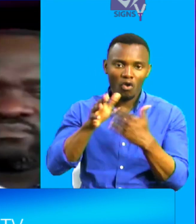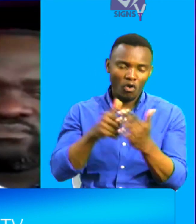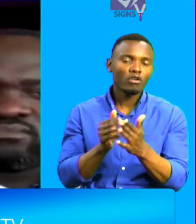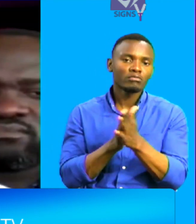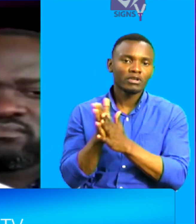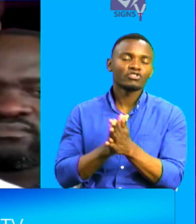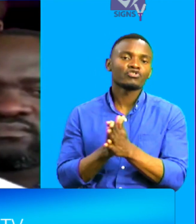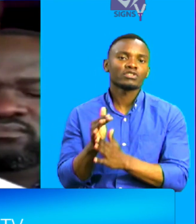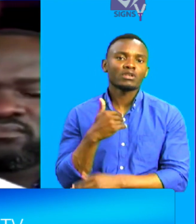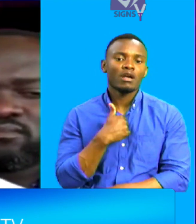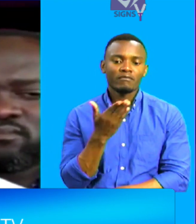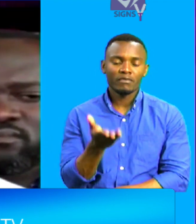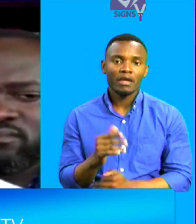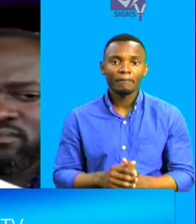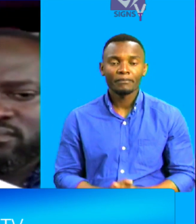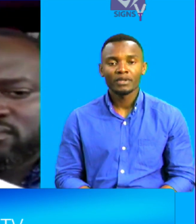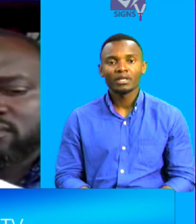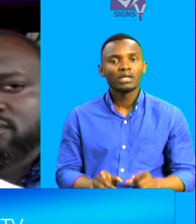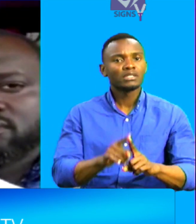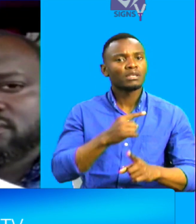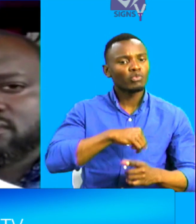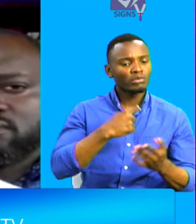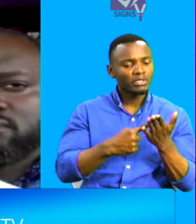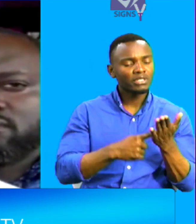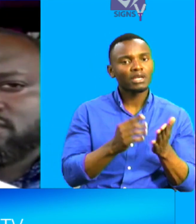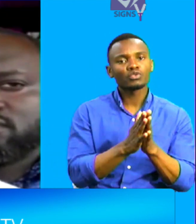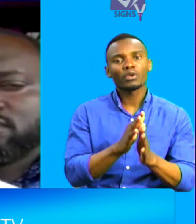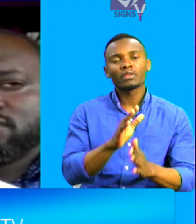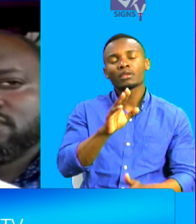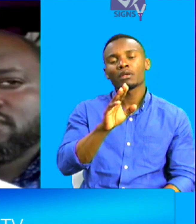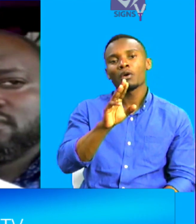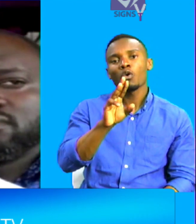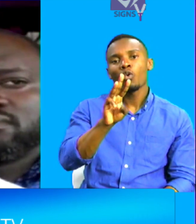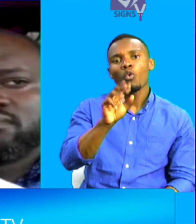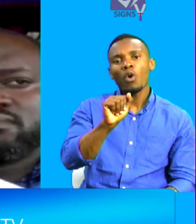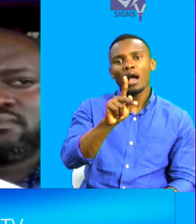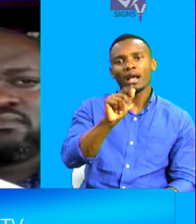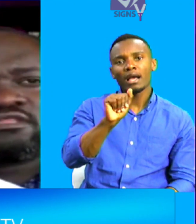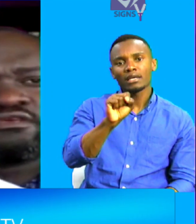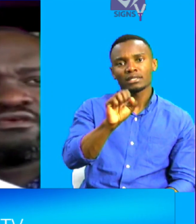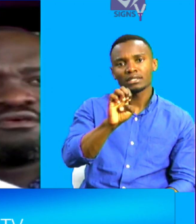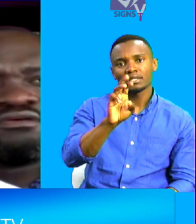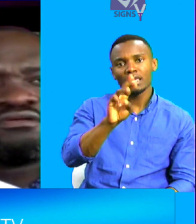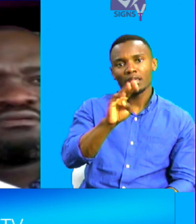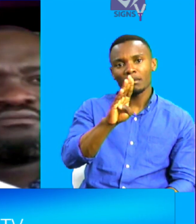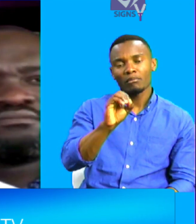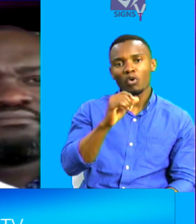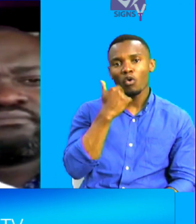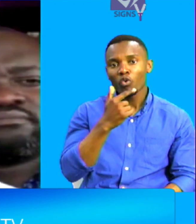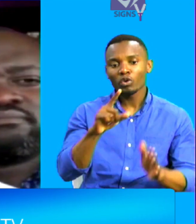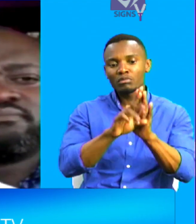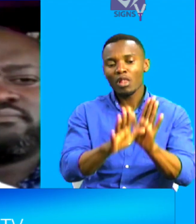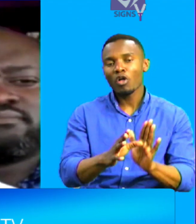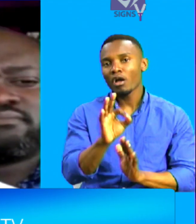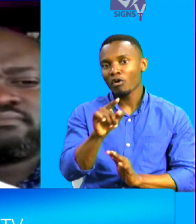interest. Nimeongea na Bwana Makasembo, wakili wa Mackenzie,